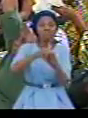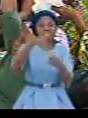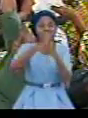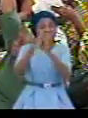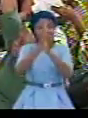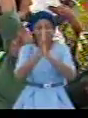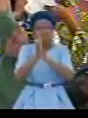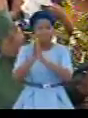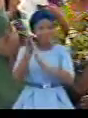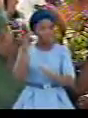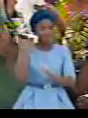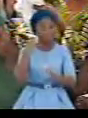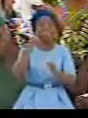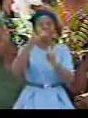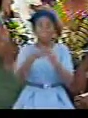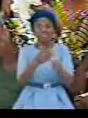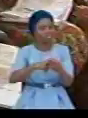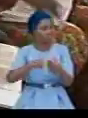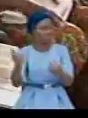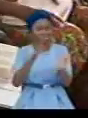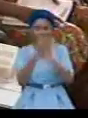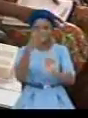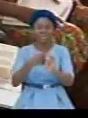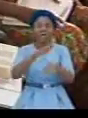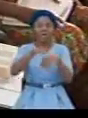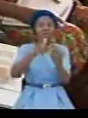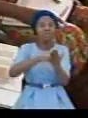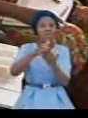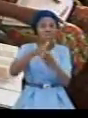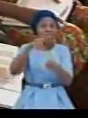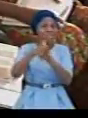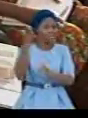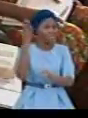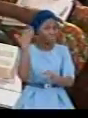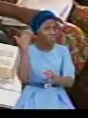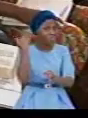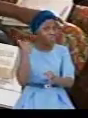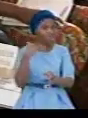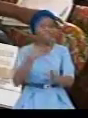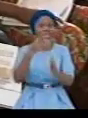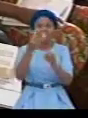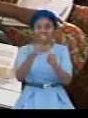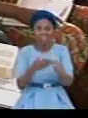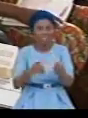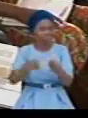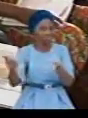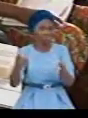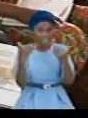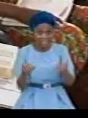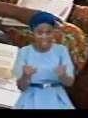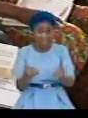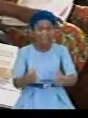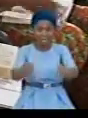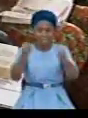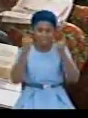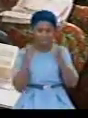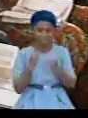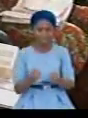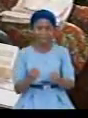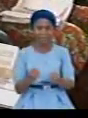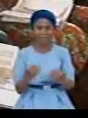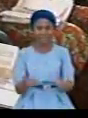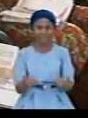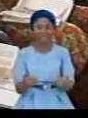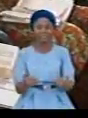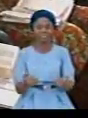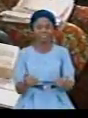All the weakness of the past, everything is gone. Now there is power. Somebody there, I say there is power. Even